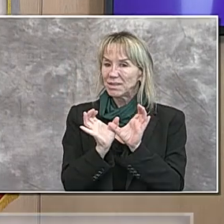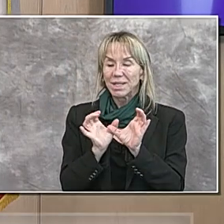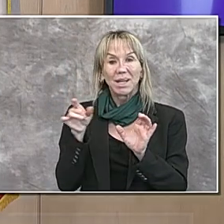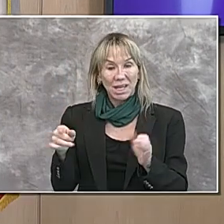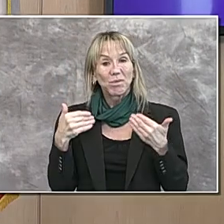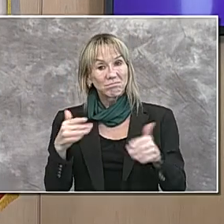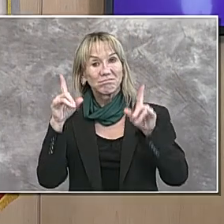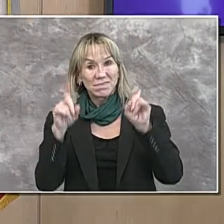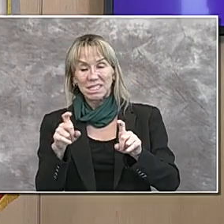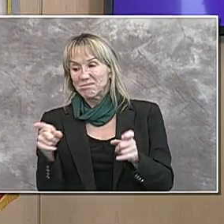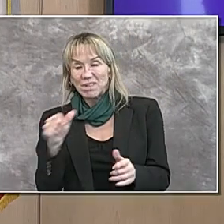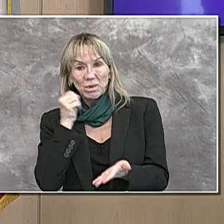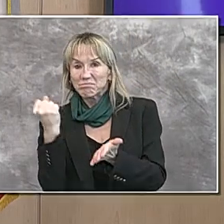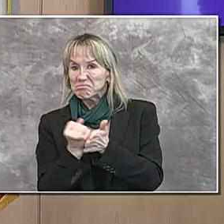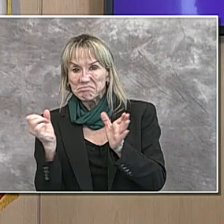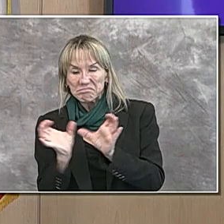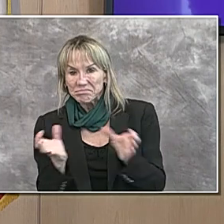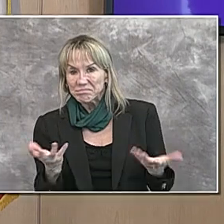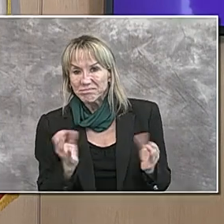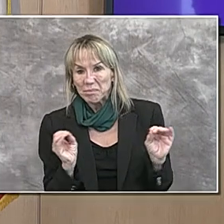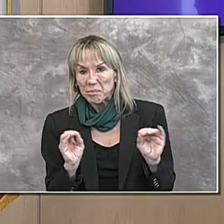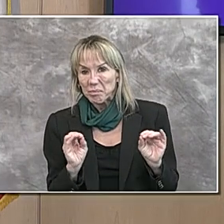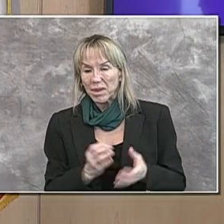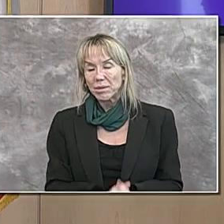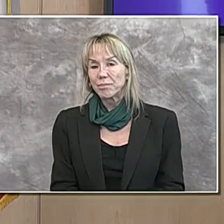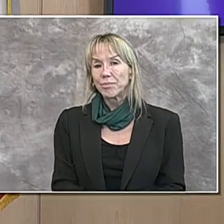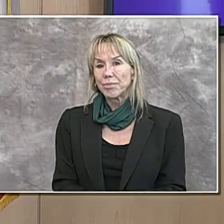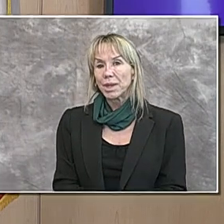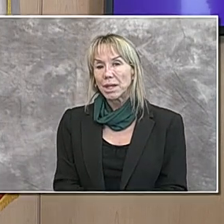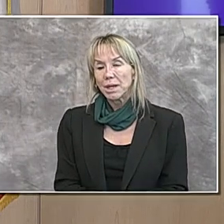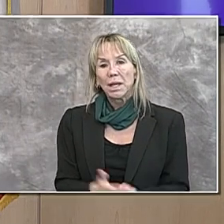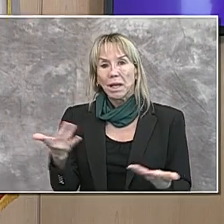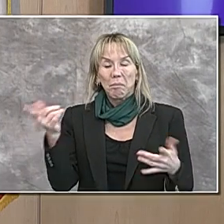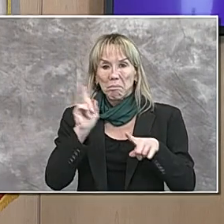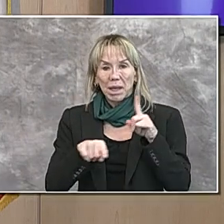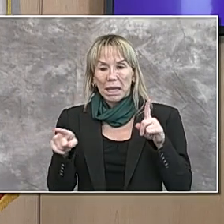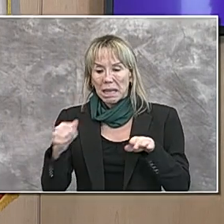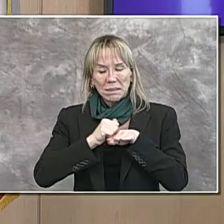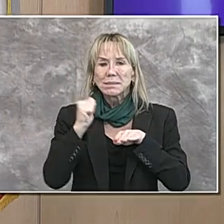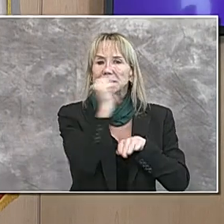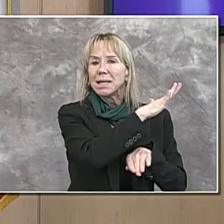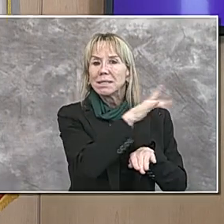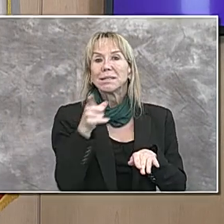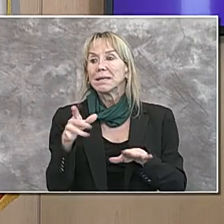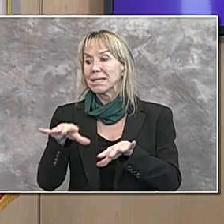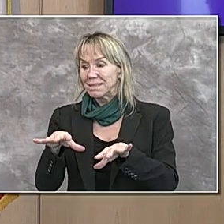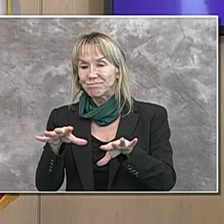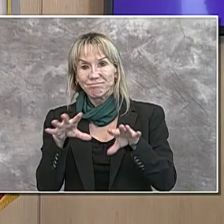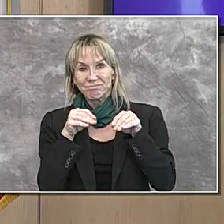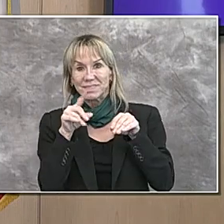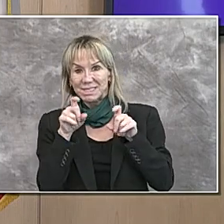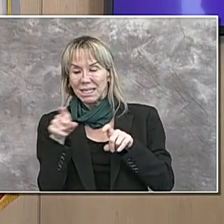performing. Also, they don't have the certification to be able to send specimens to a